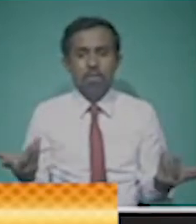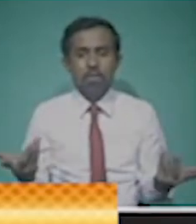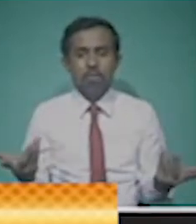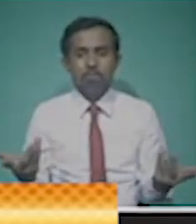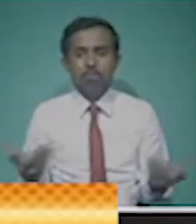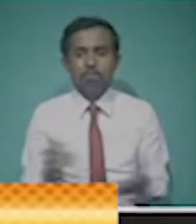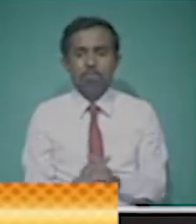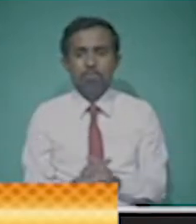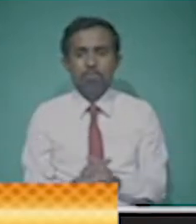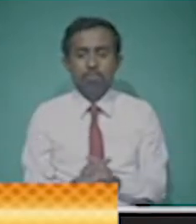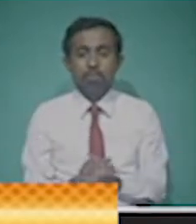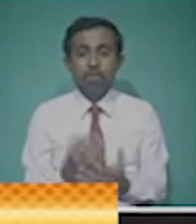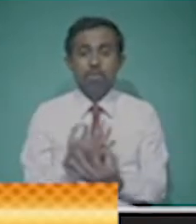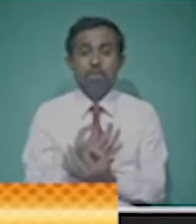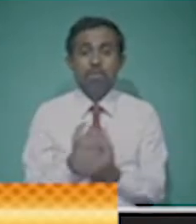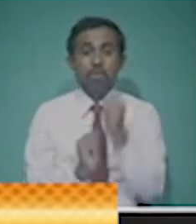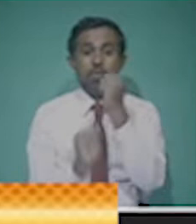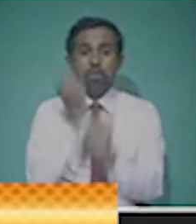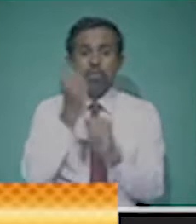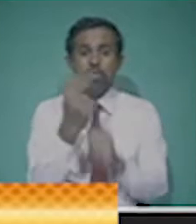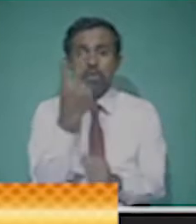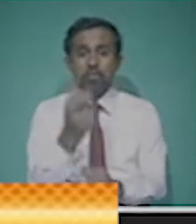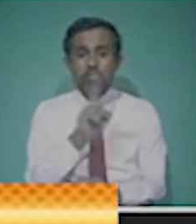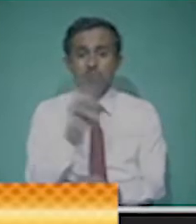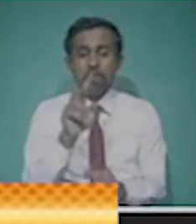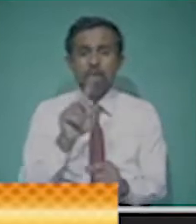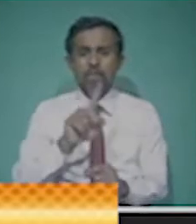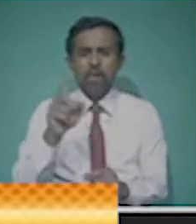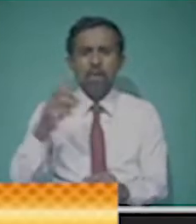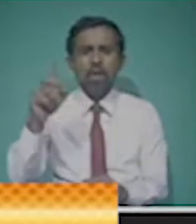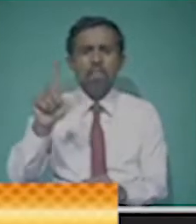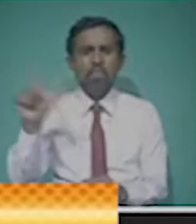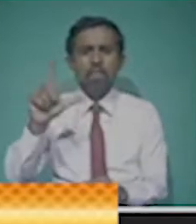4 stroke, 2022, dated